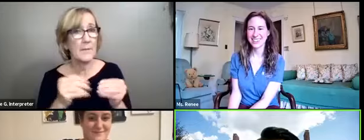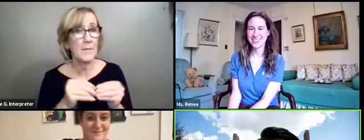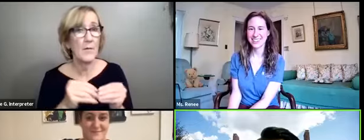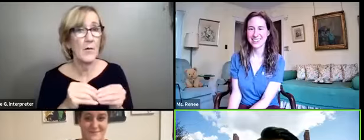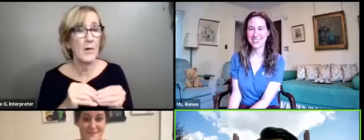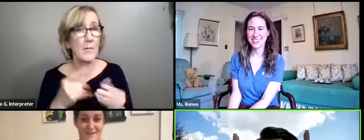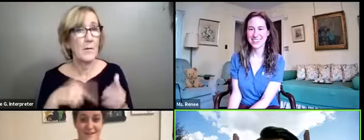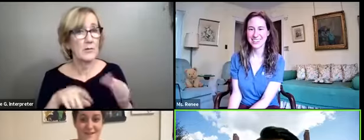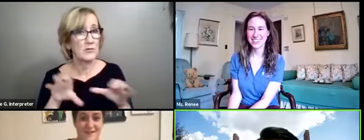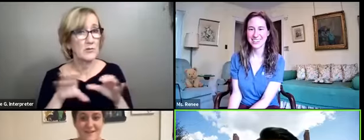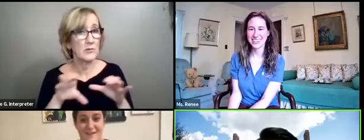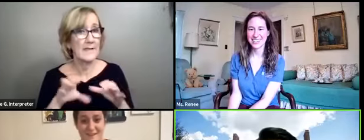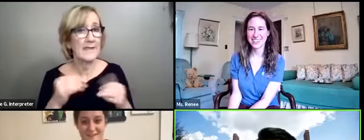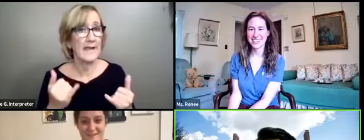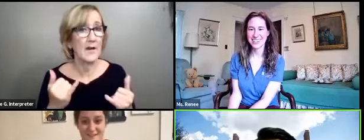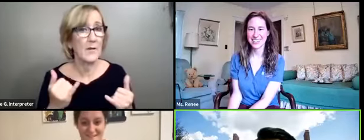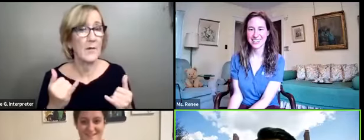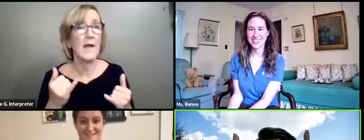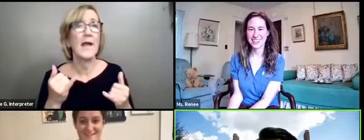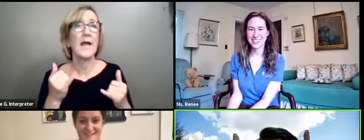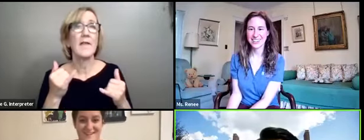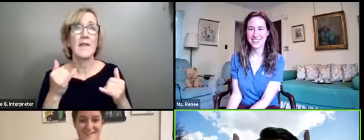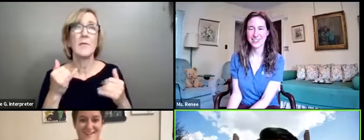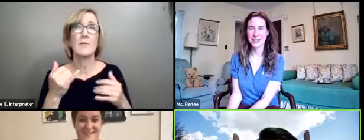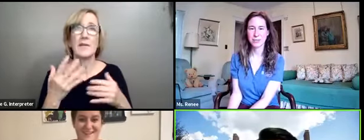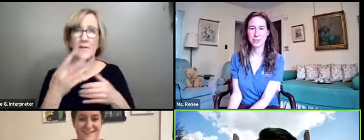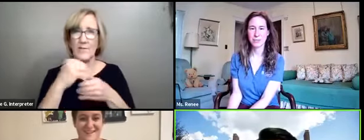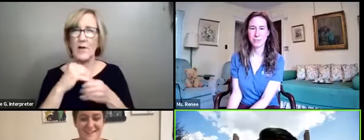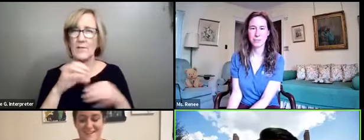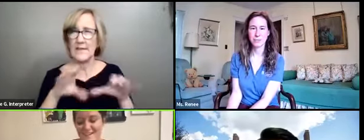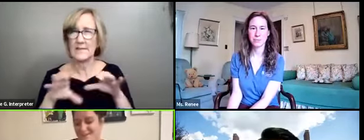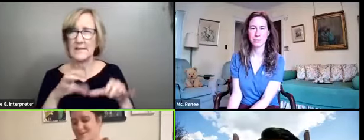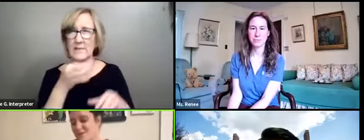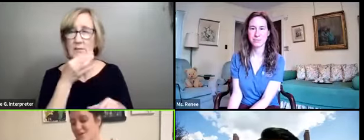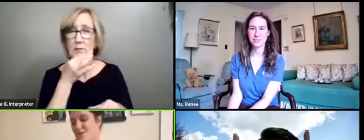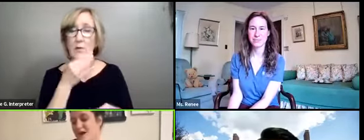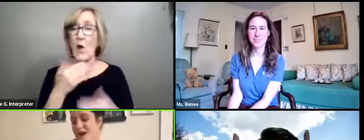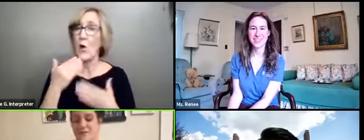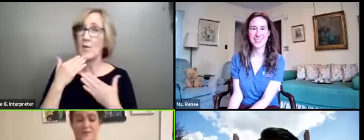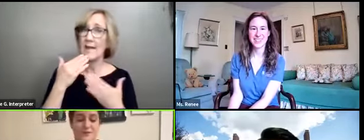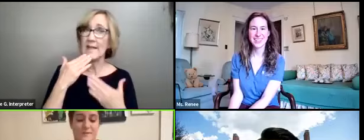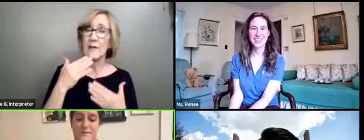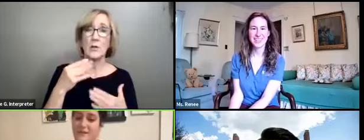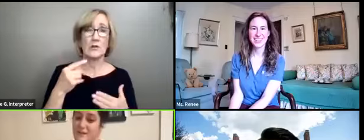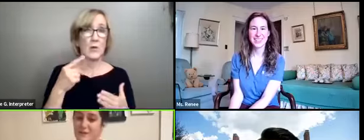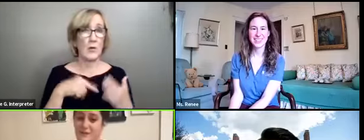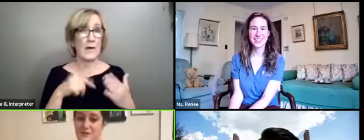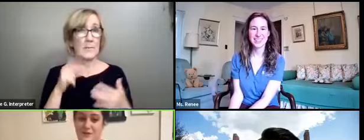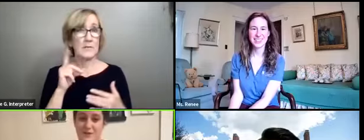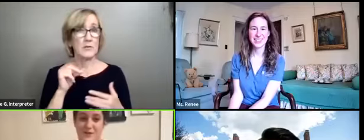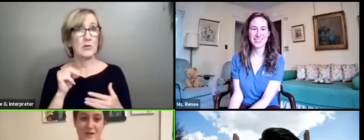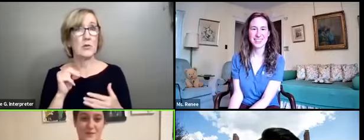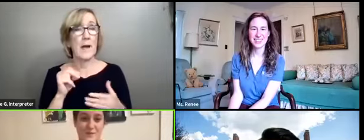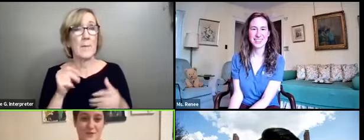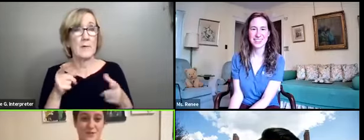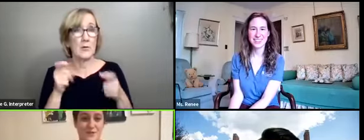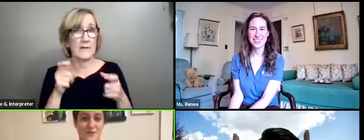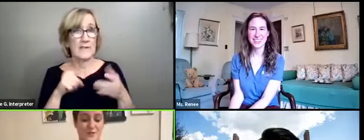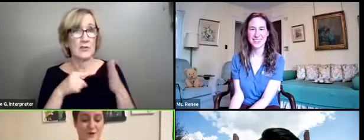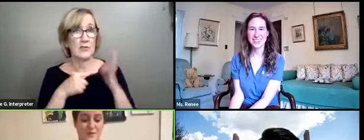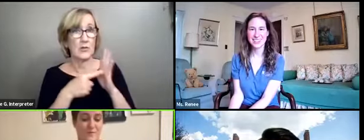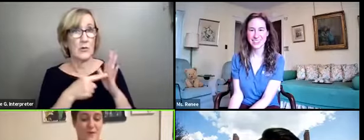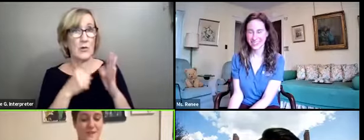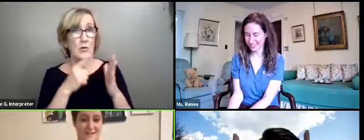you're doing here? And then we'll go right into the activity of 60 seconds. Yeah, thank you. So what I'm gonna do is I'm just gonna quickly show you guys what we